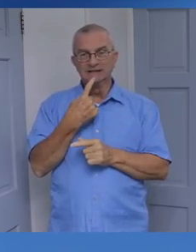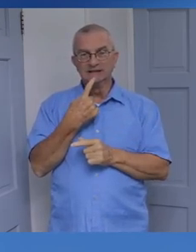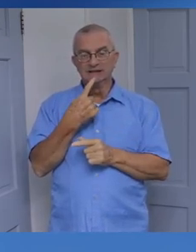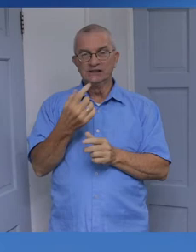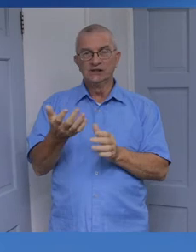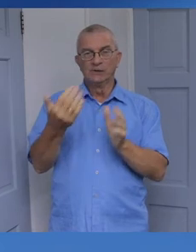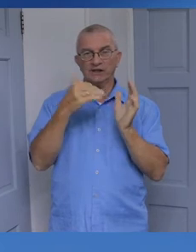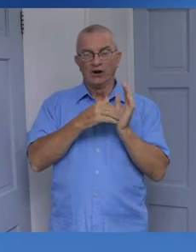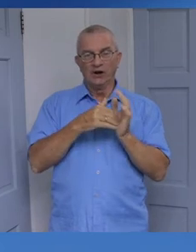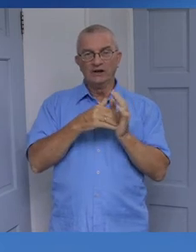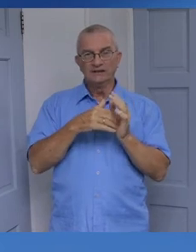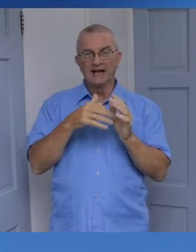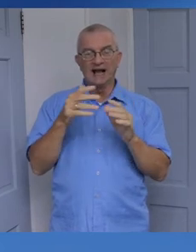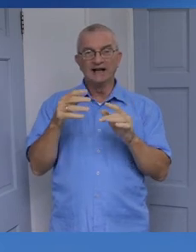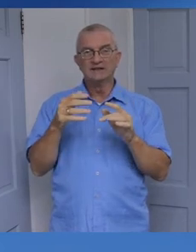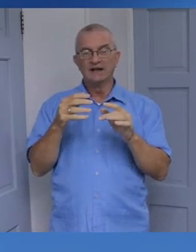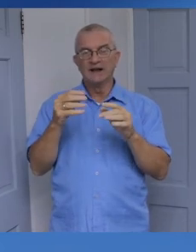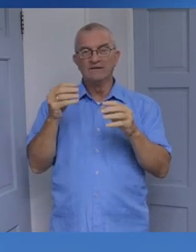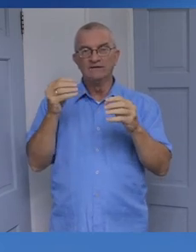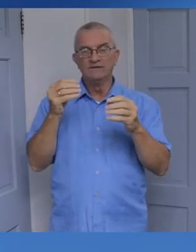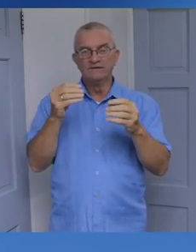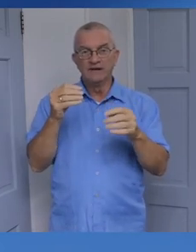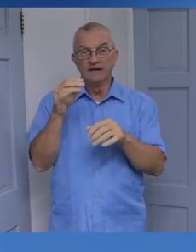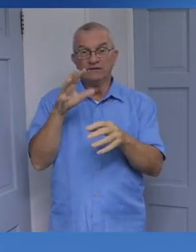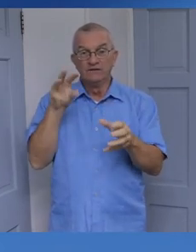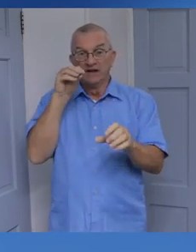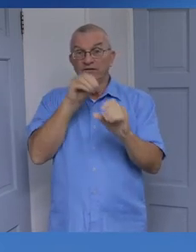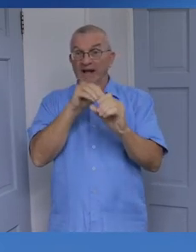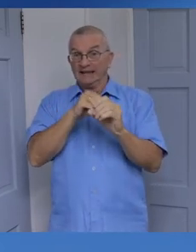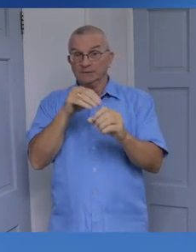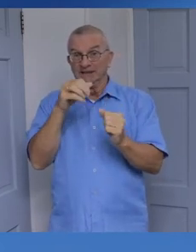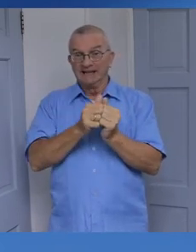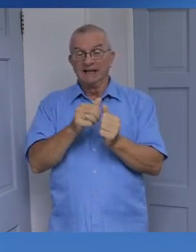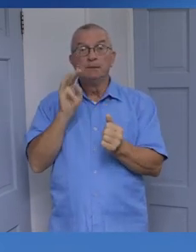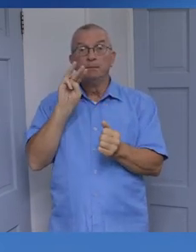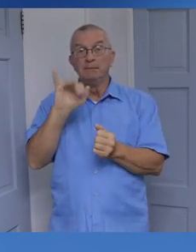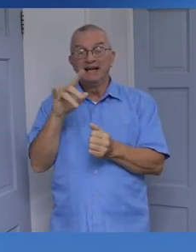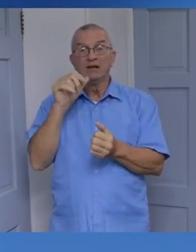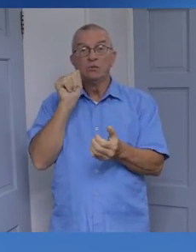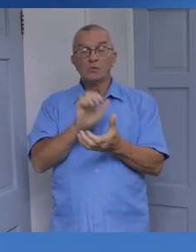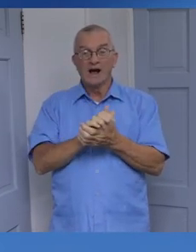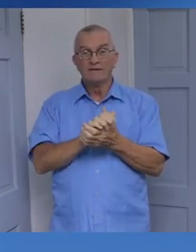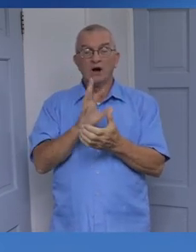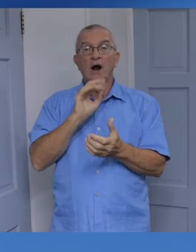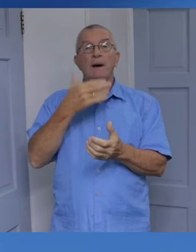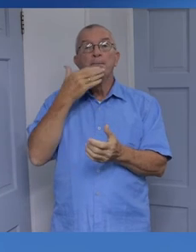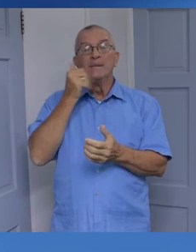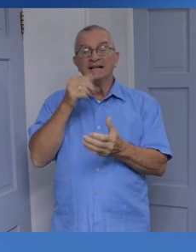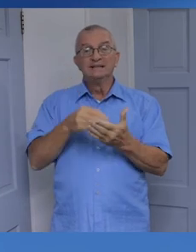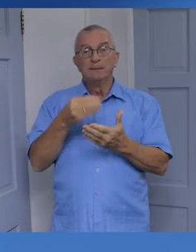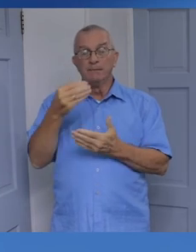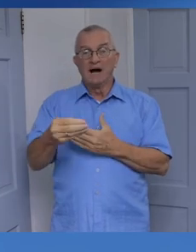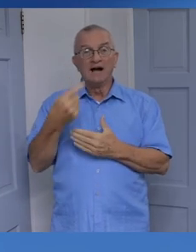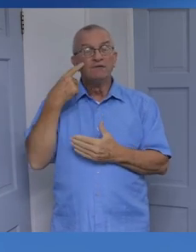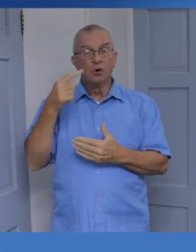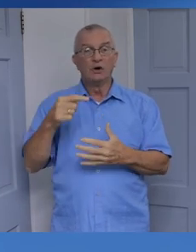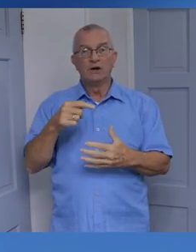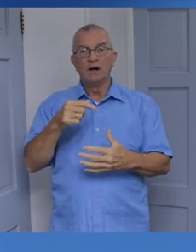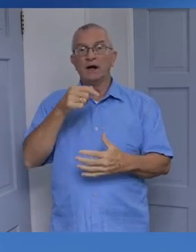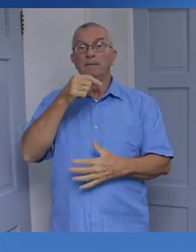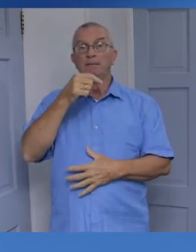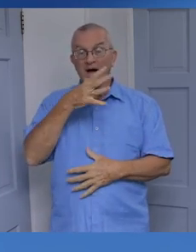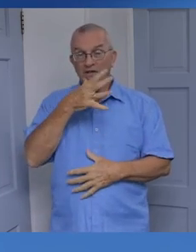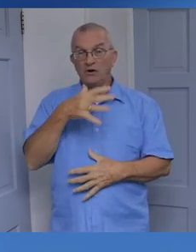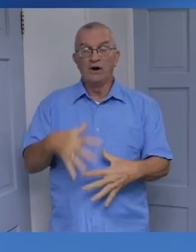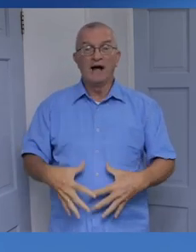best buy. Midwives are a best buy for maternal and newborn survival, and is a